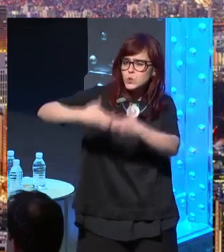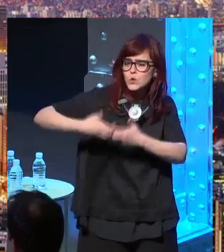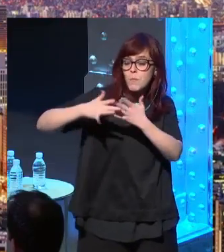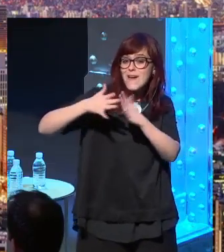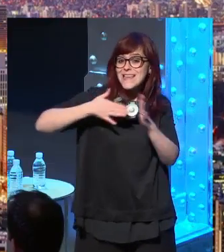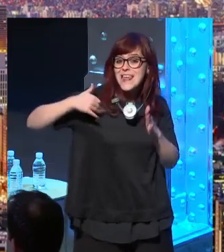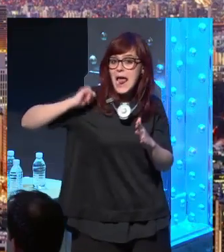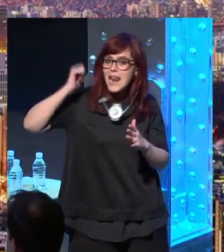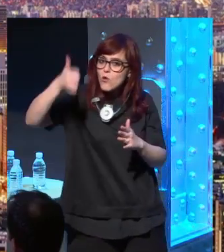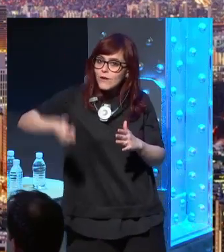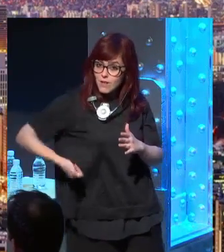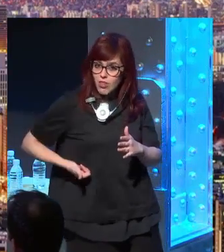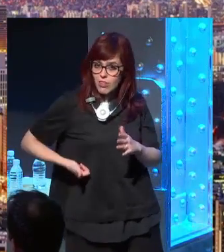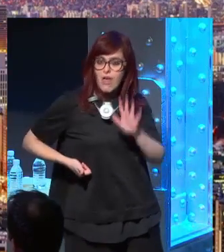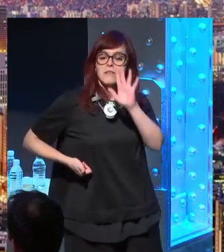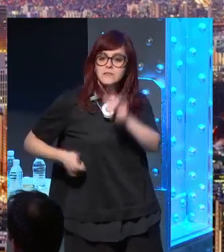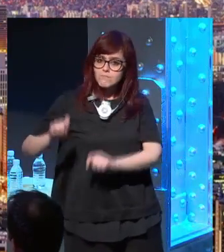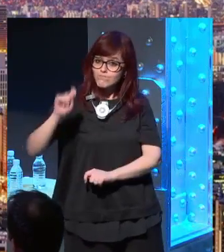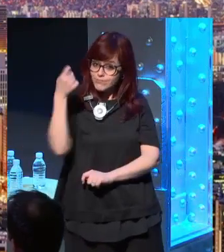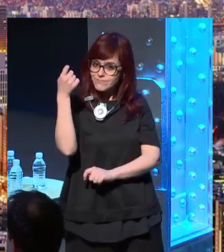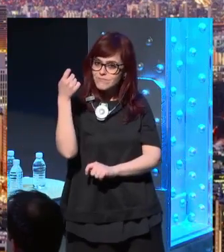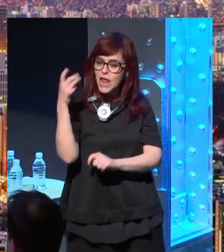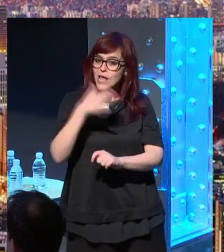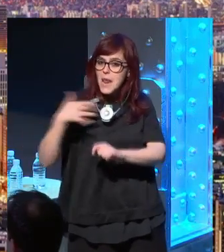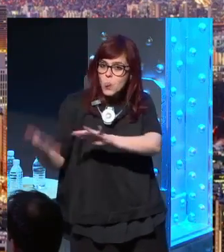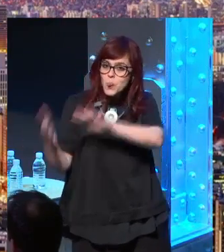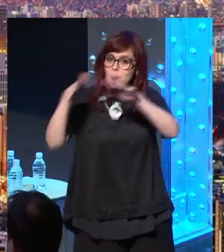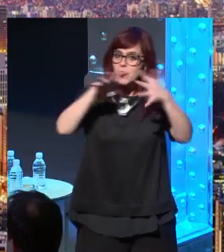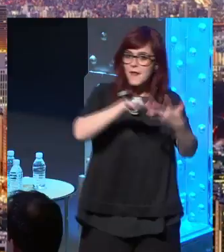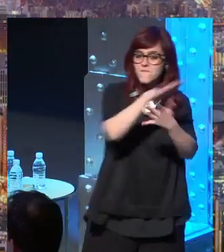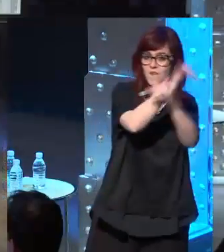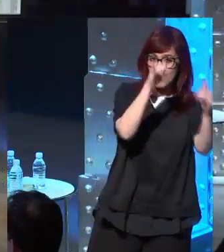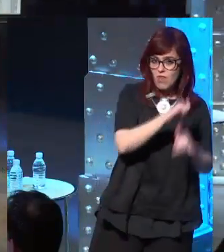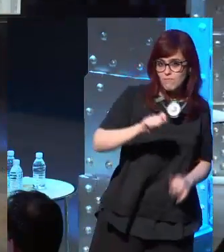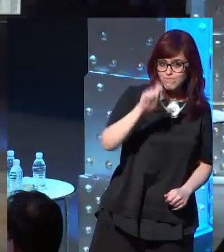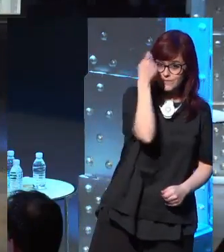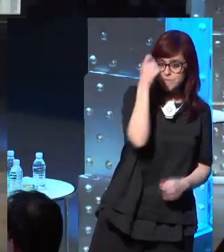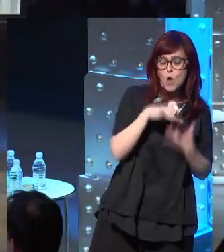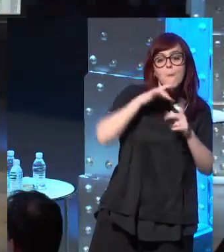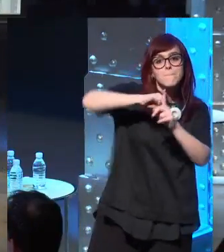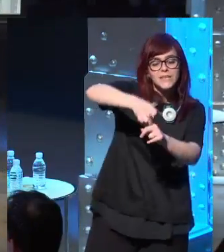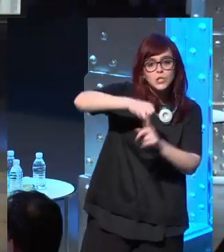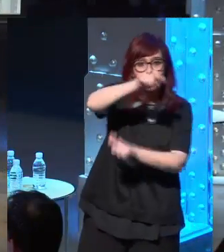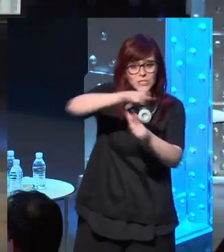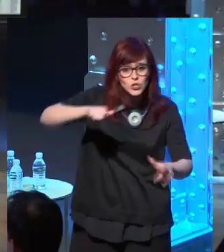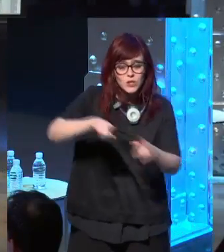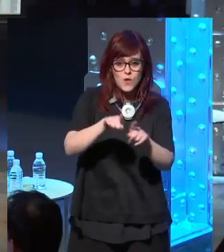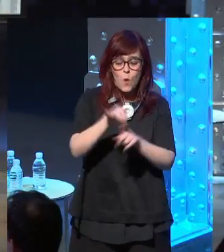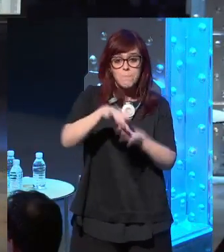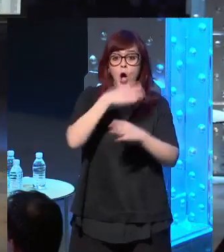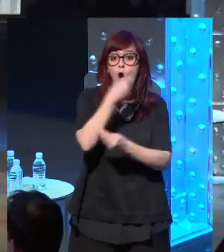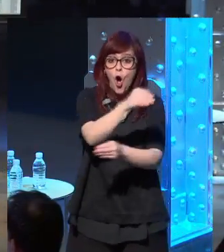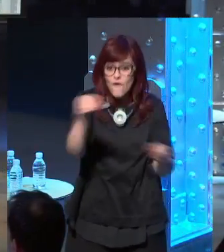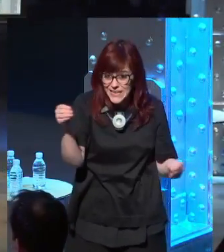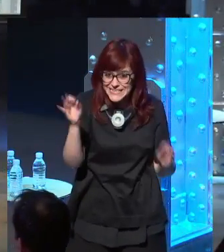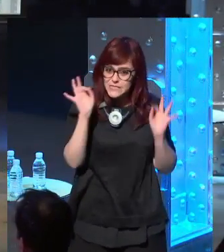well-being. Massive challenges in terms of pressure on people in general, pressure on young people in particular.